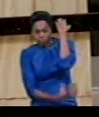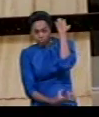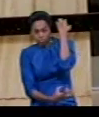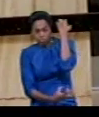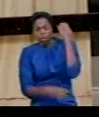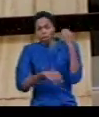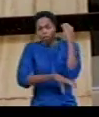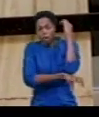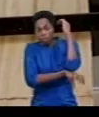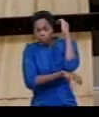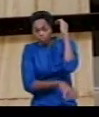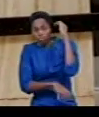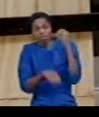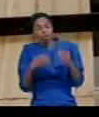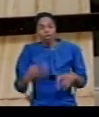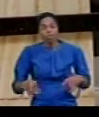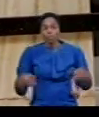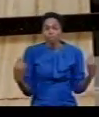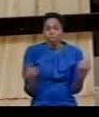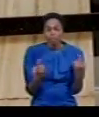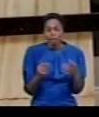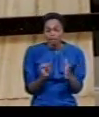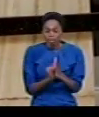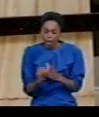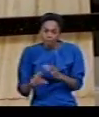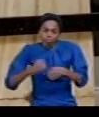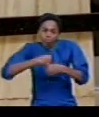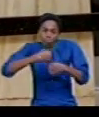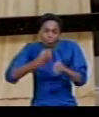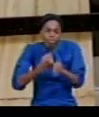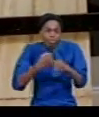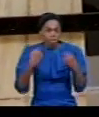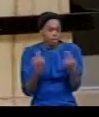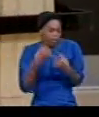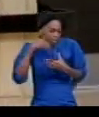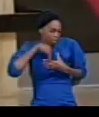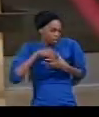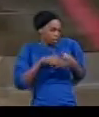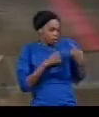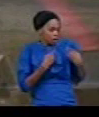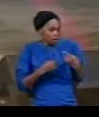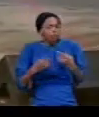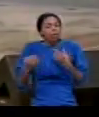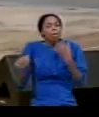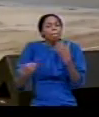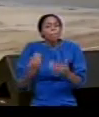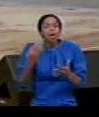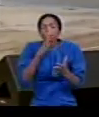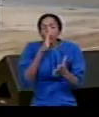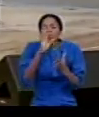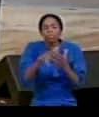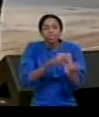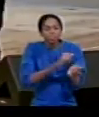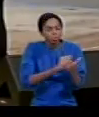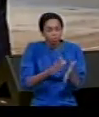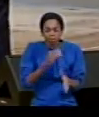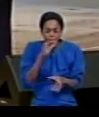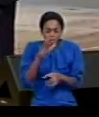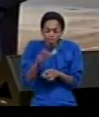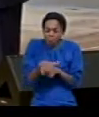and produces sin, that the body of sin might be destroyed. Not